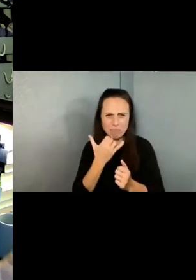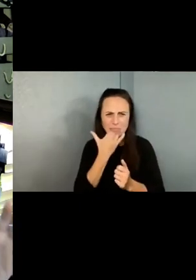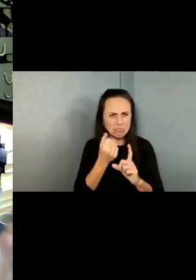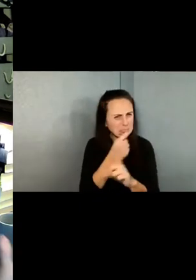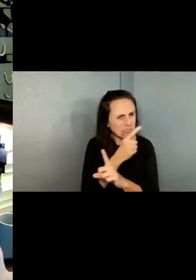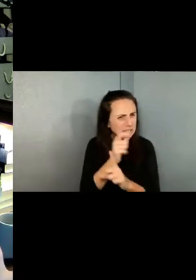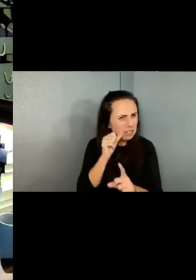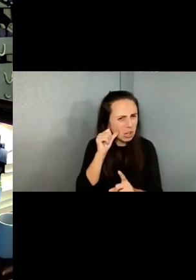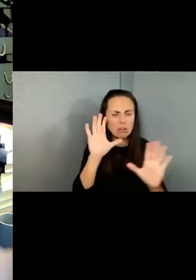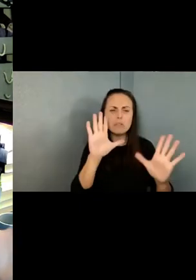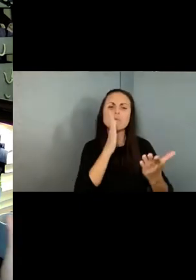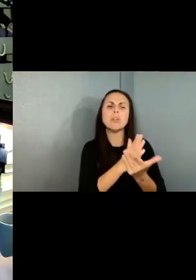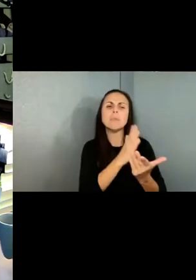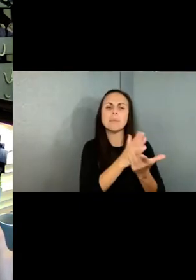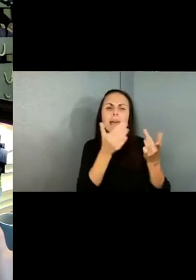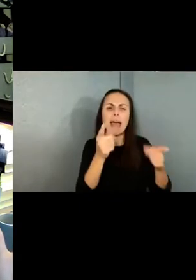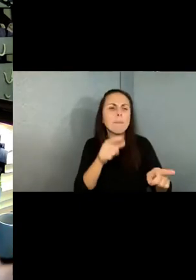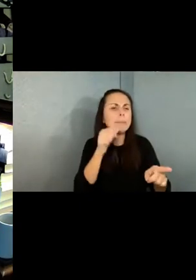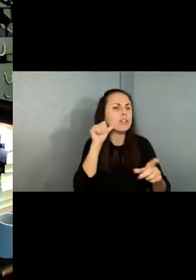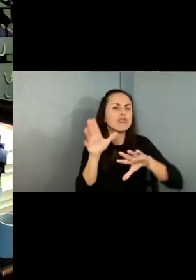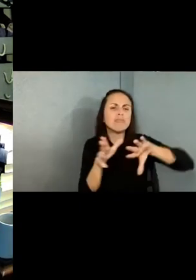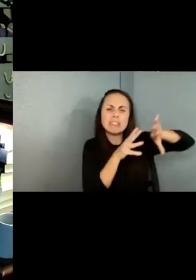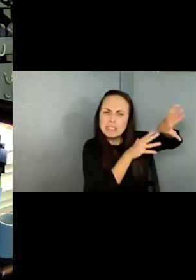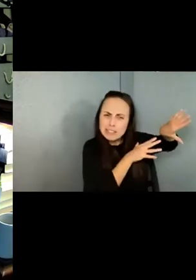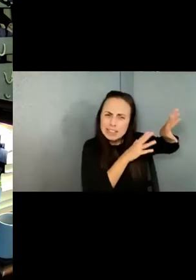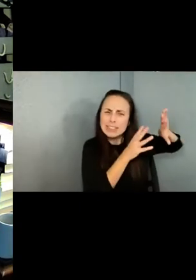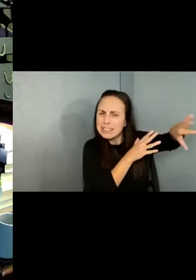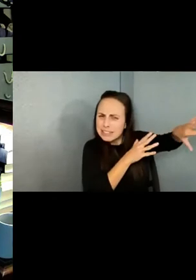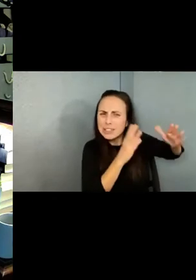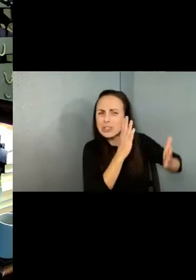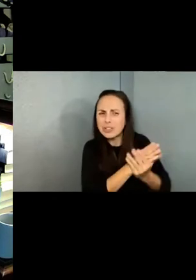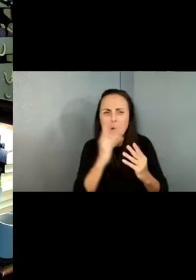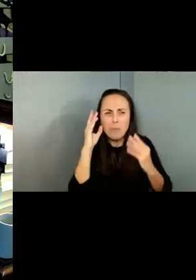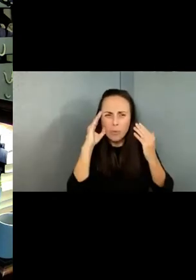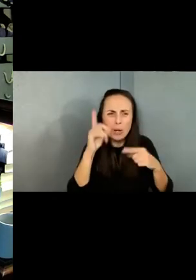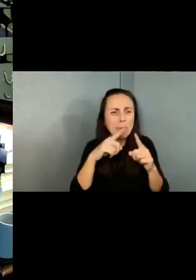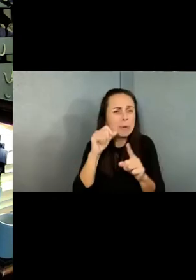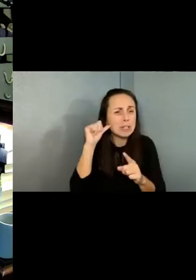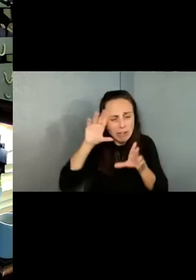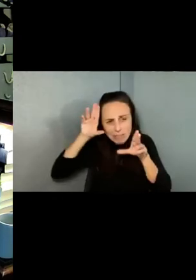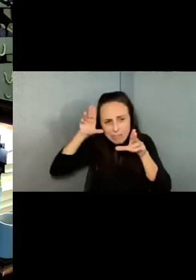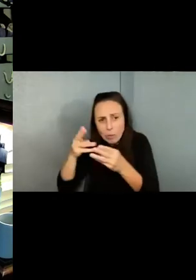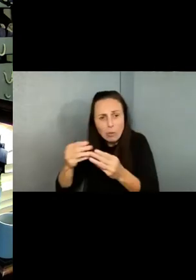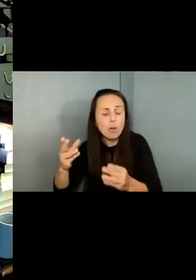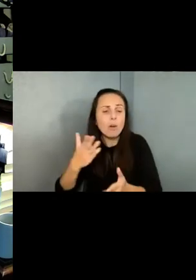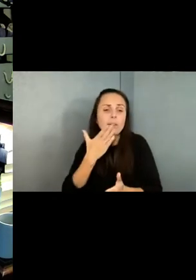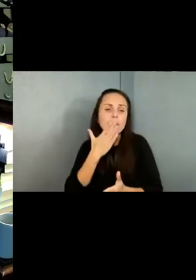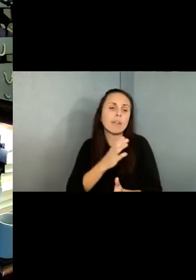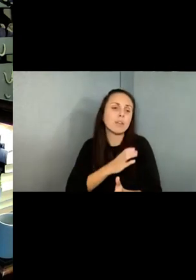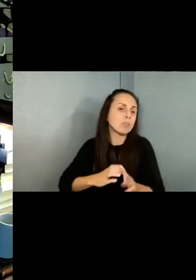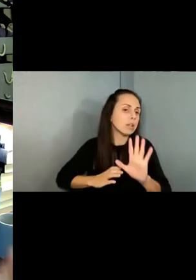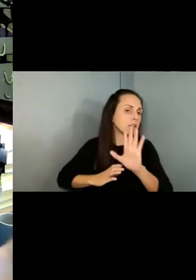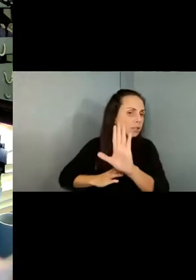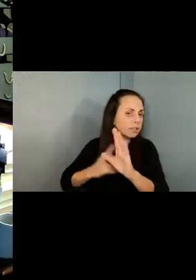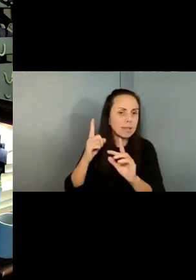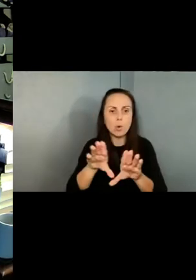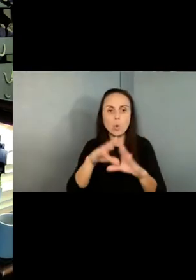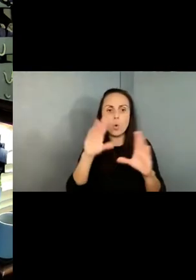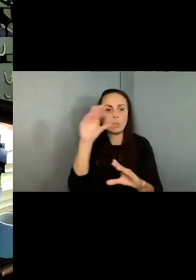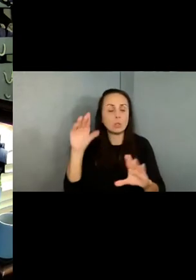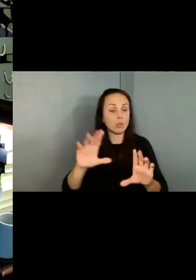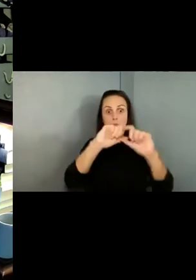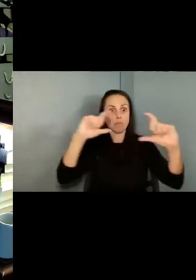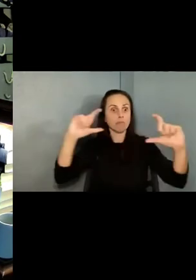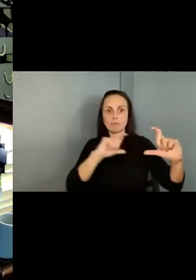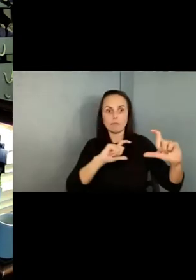stop. You can't worry about that. You know, you always worry about back to the material. And then I thought, oh, thank Christ, somebody opened the thing at panel thingy